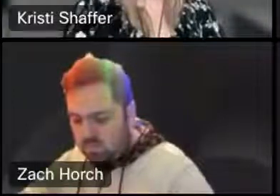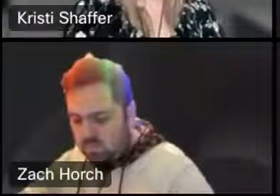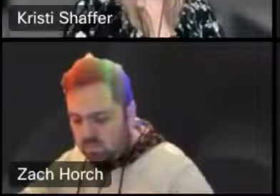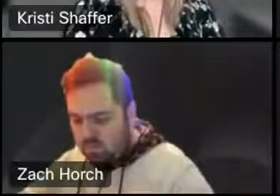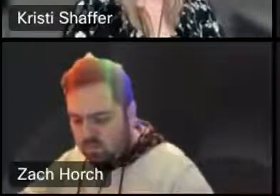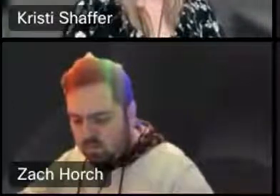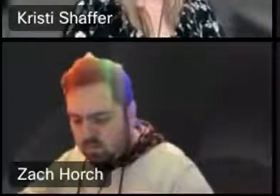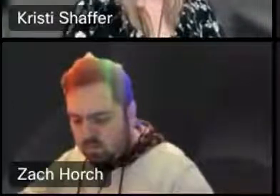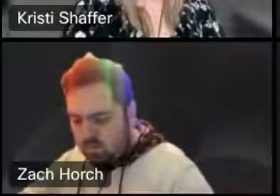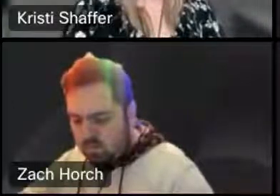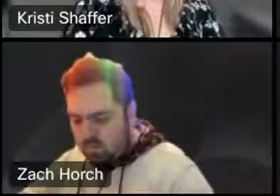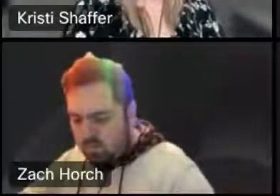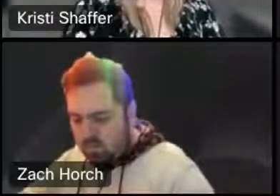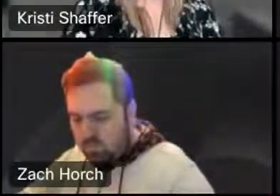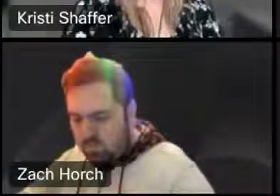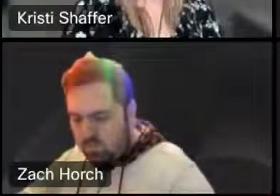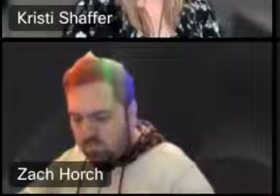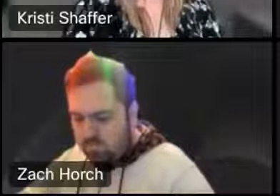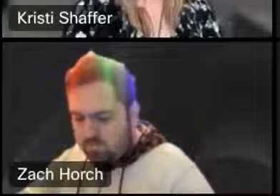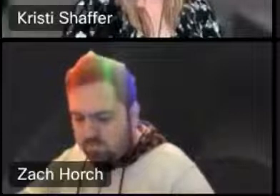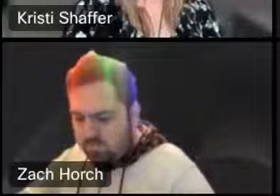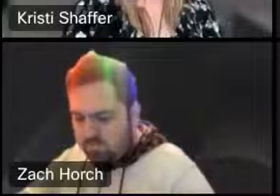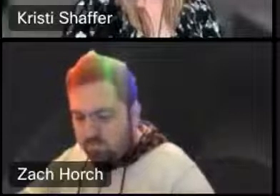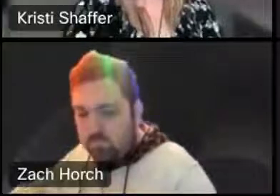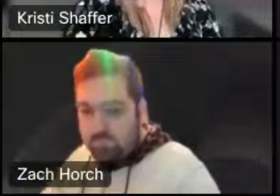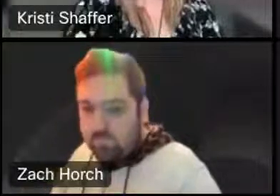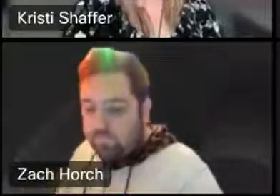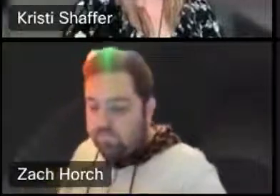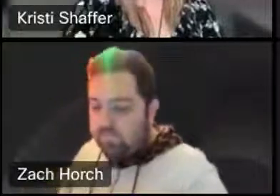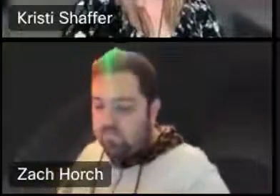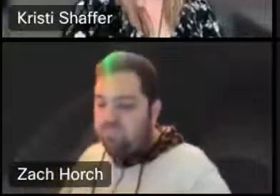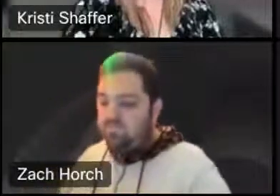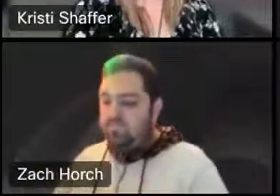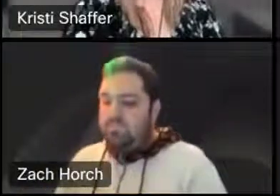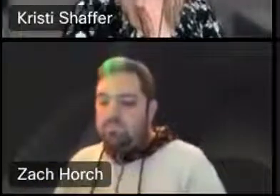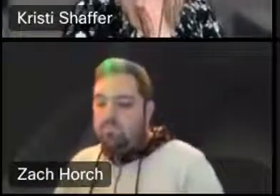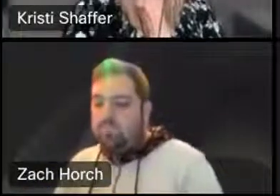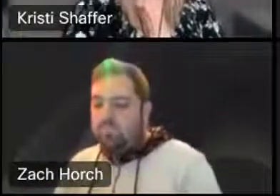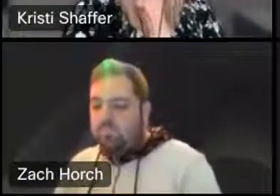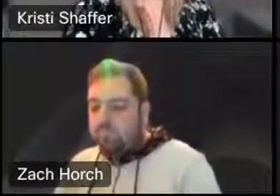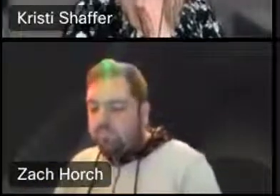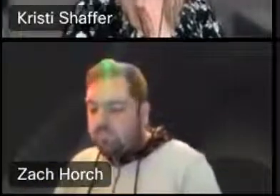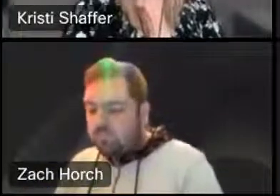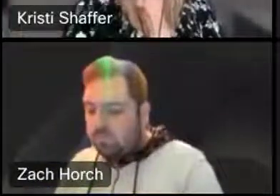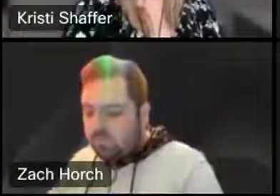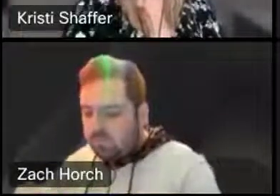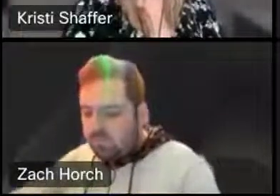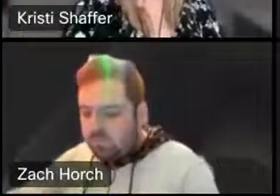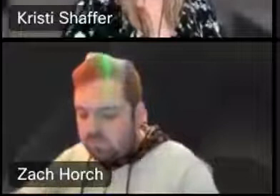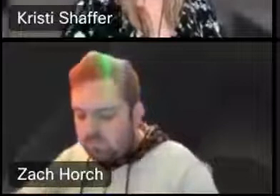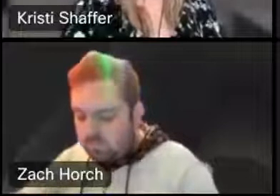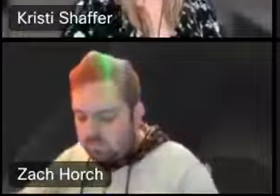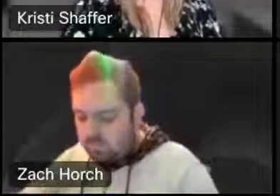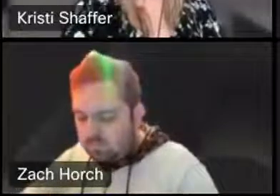being said, I really appreciated it. And I know I spent some time walking around talking to people about the emergency